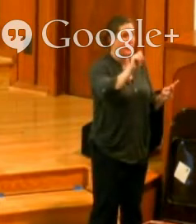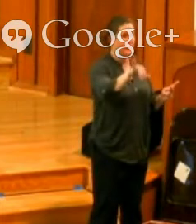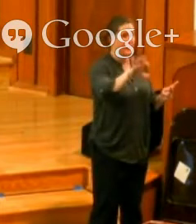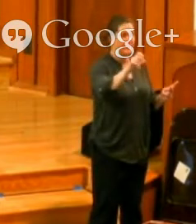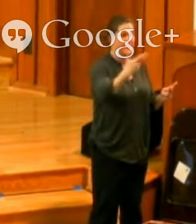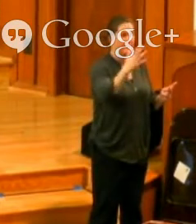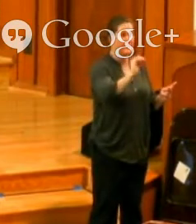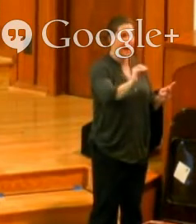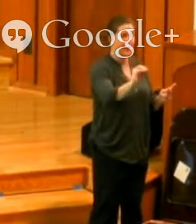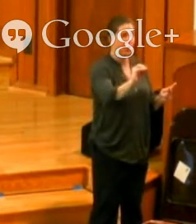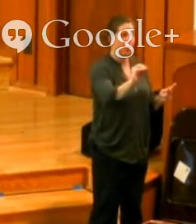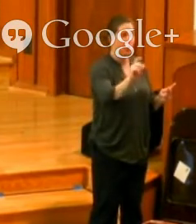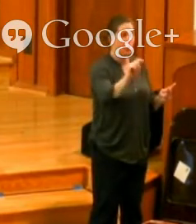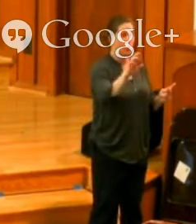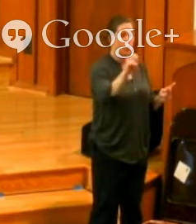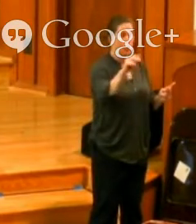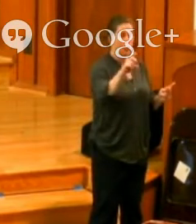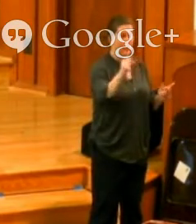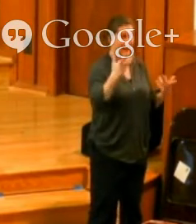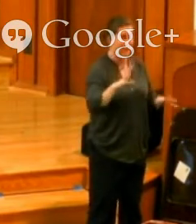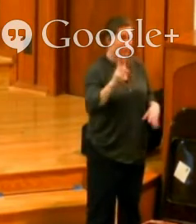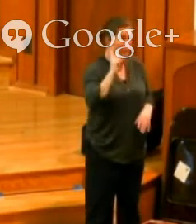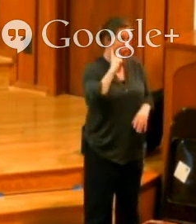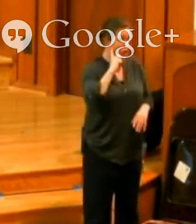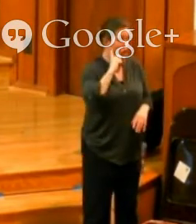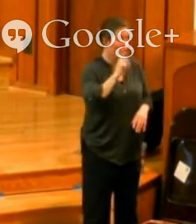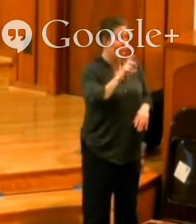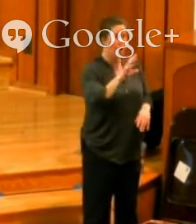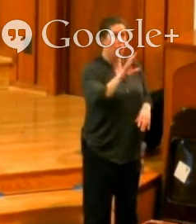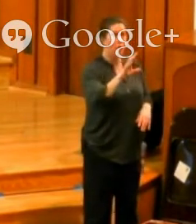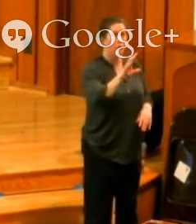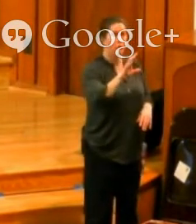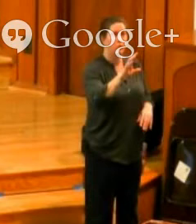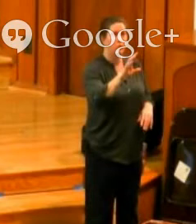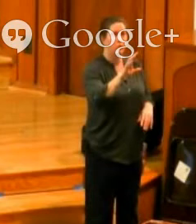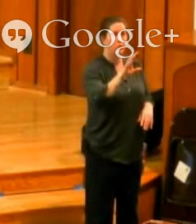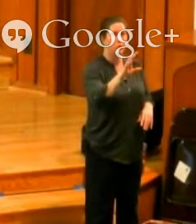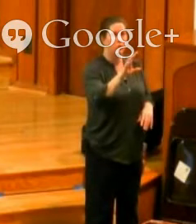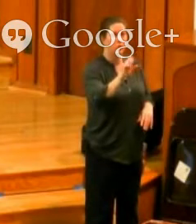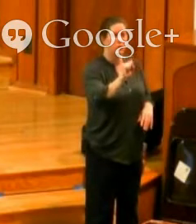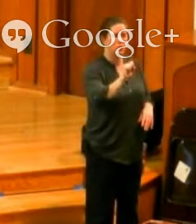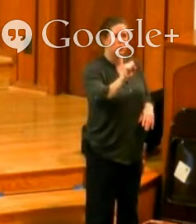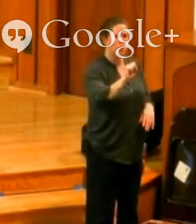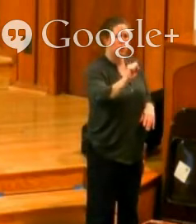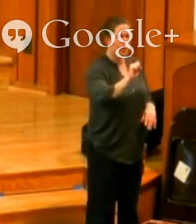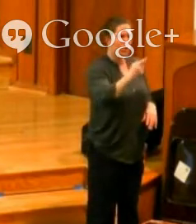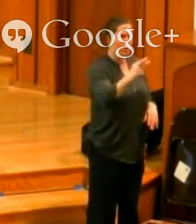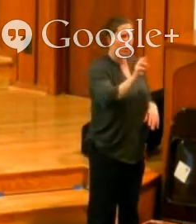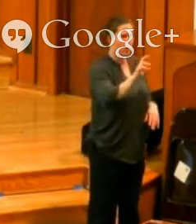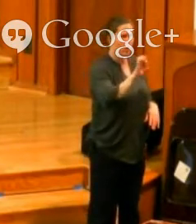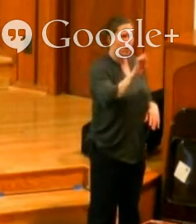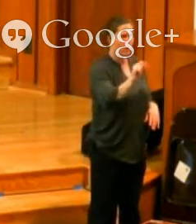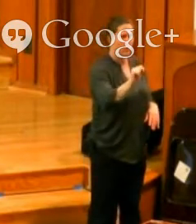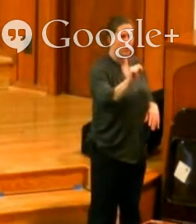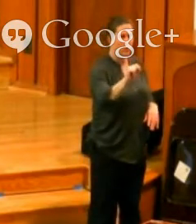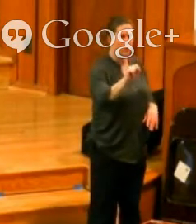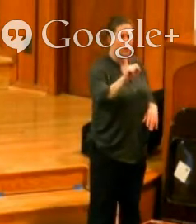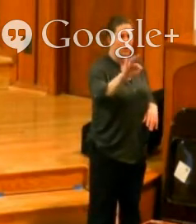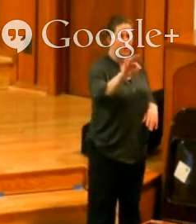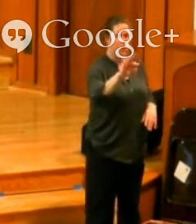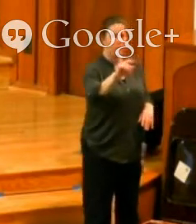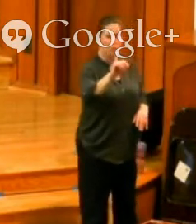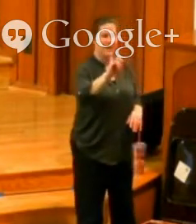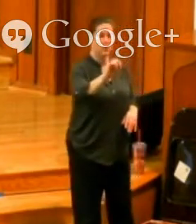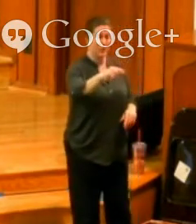Sherbert Fraser put out. Have you ever heard of that? He exposed these concerns that something is fundamentally wrong with our society